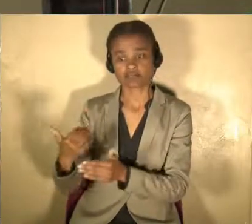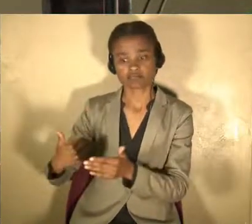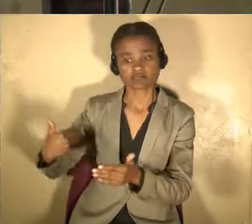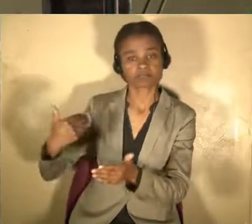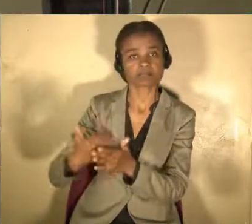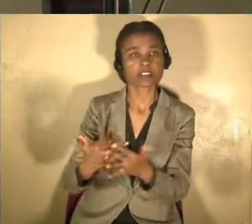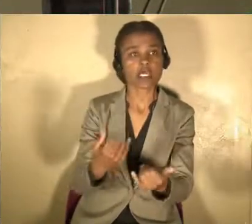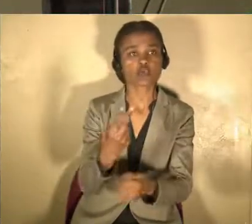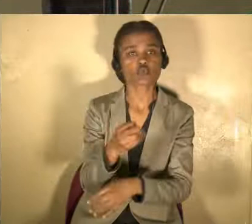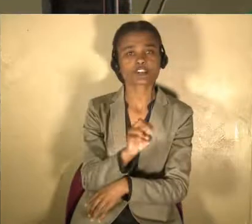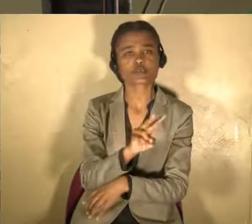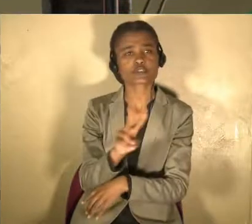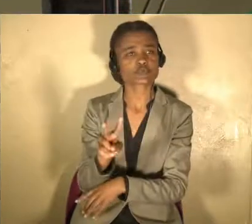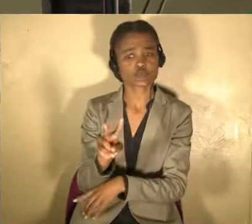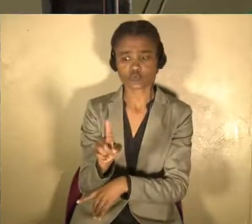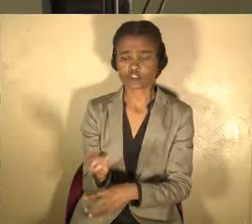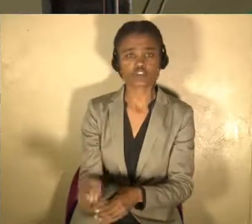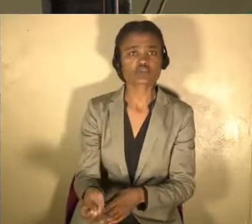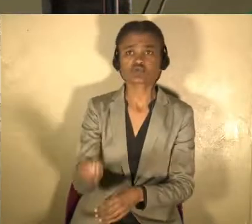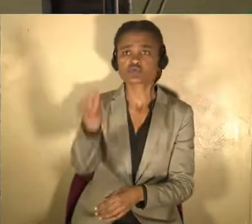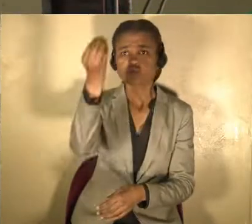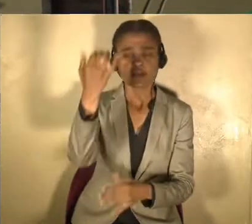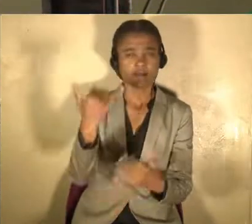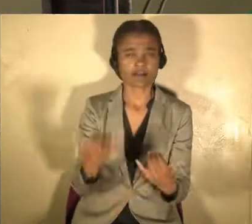that? Number one. Two,